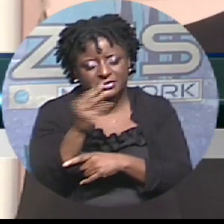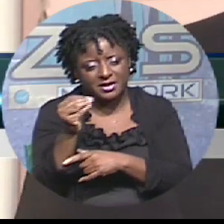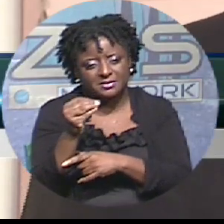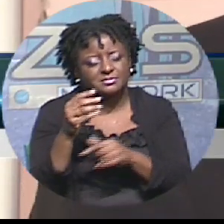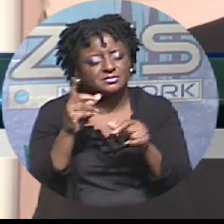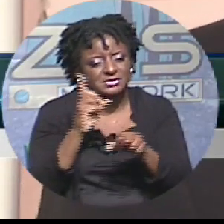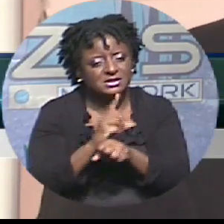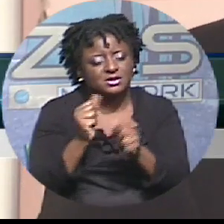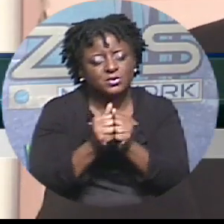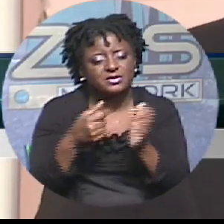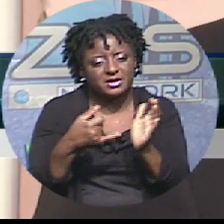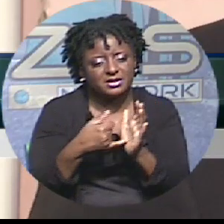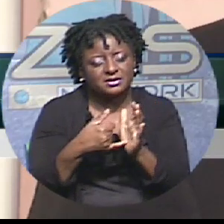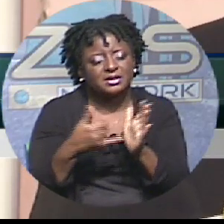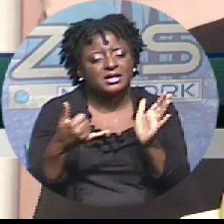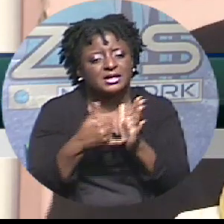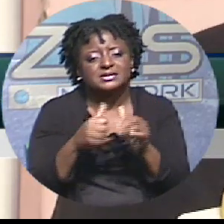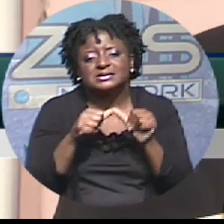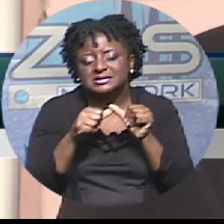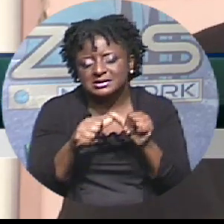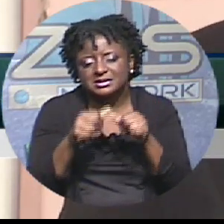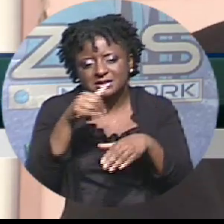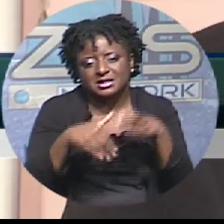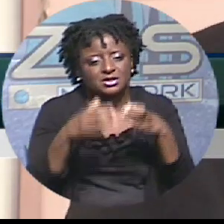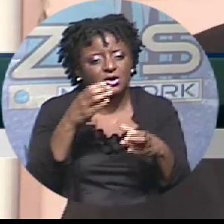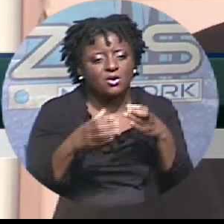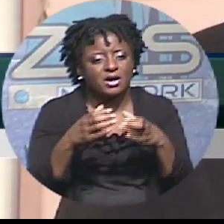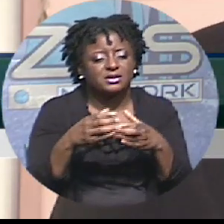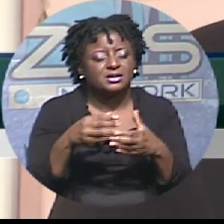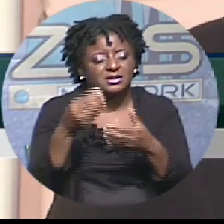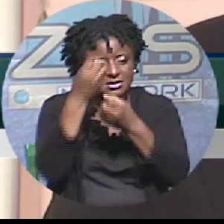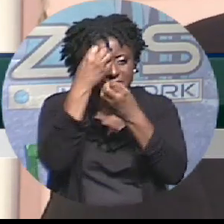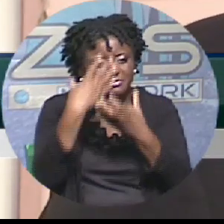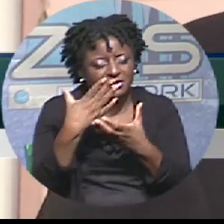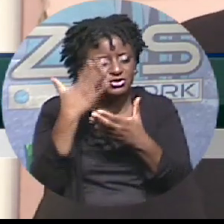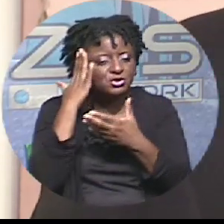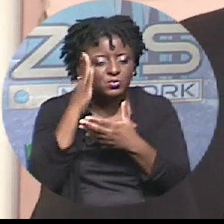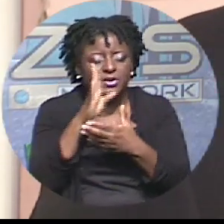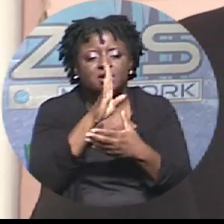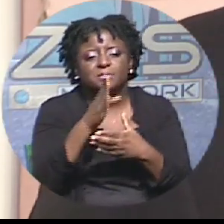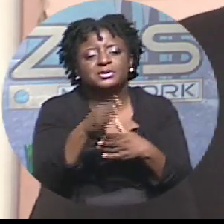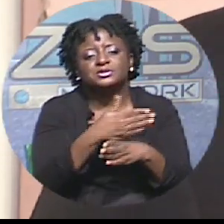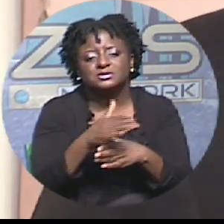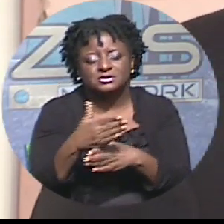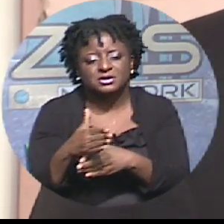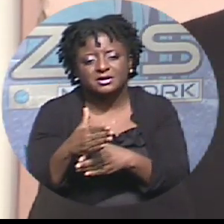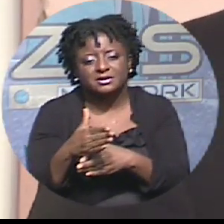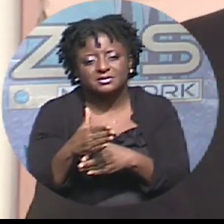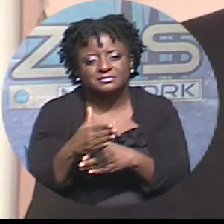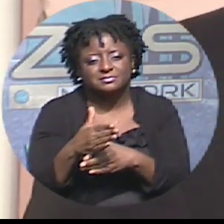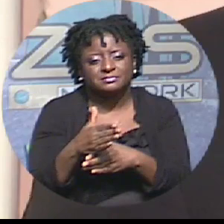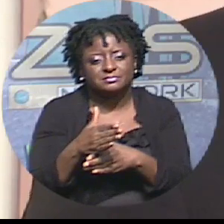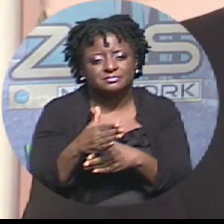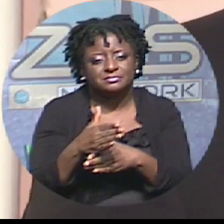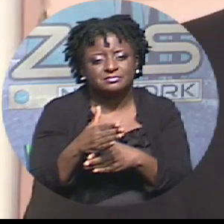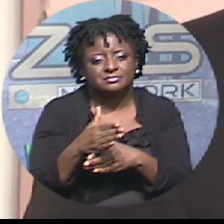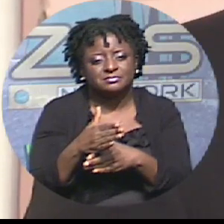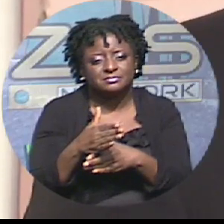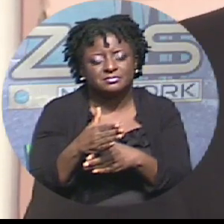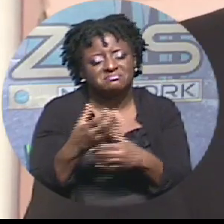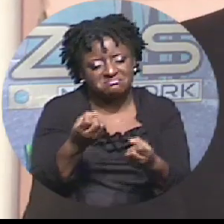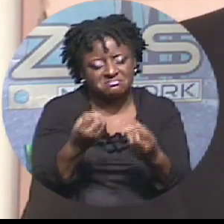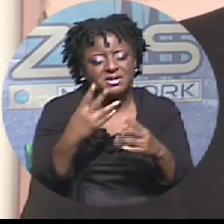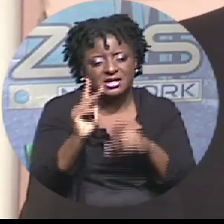know, in court. And so I think the details will come out. Of course, Bahamian people are